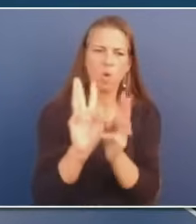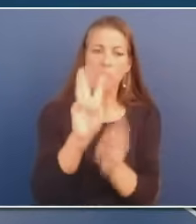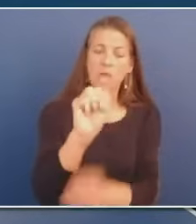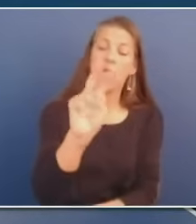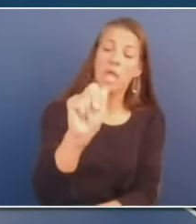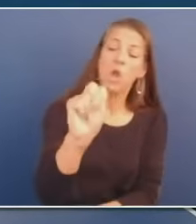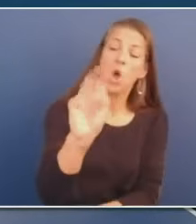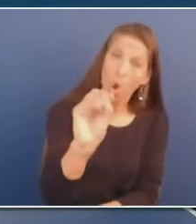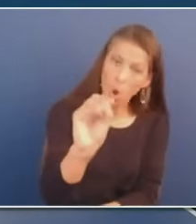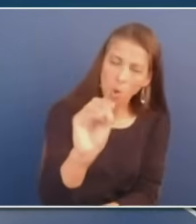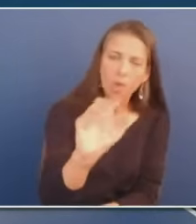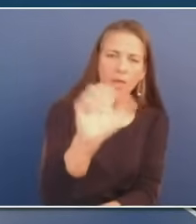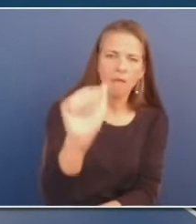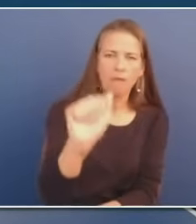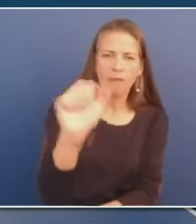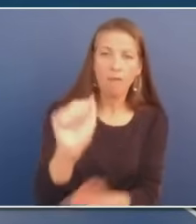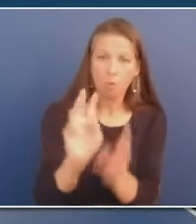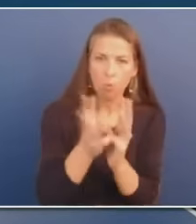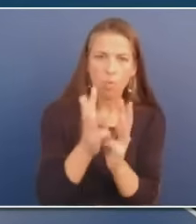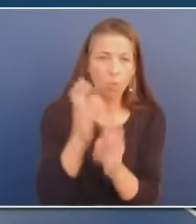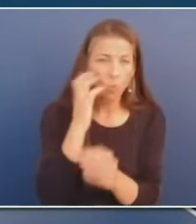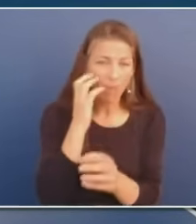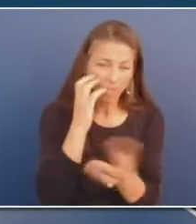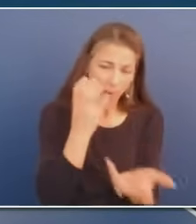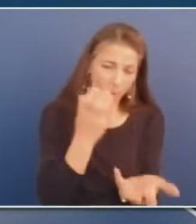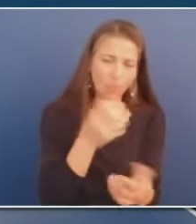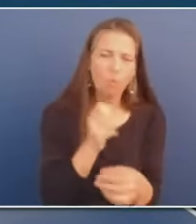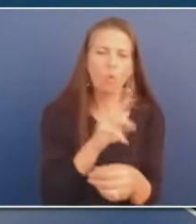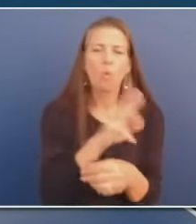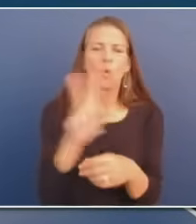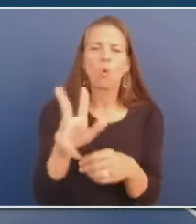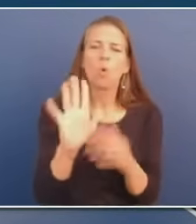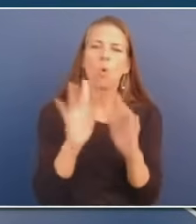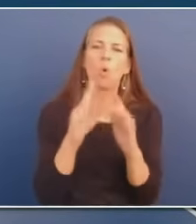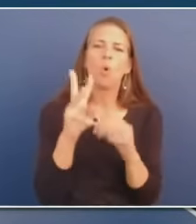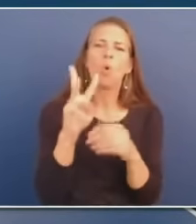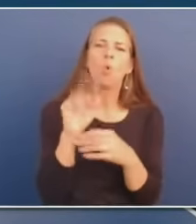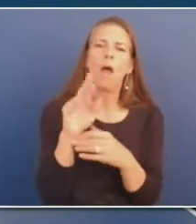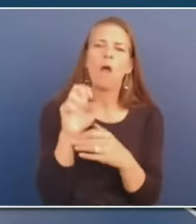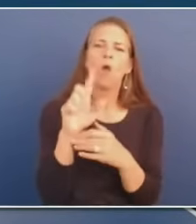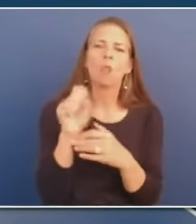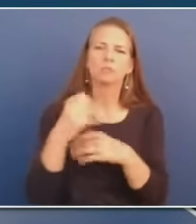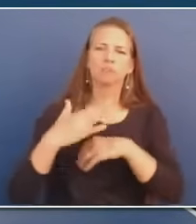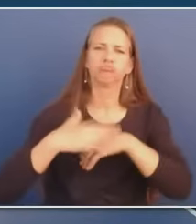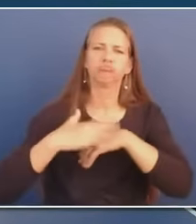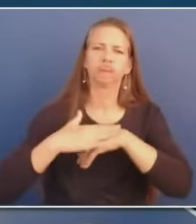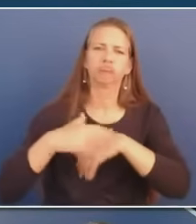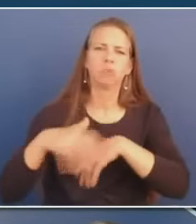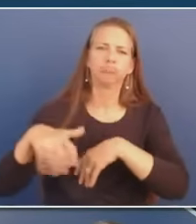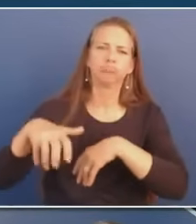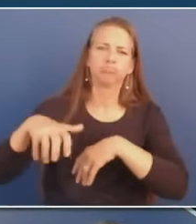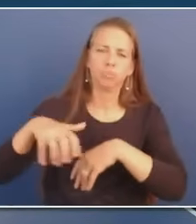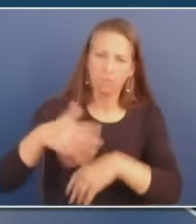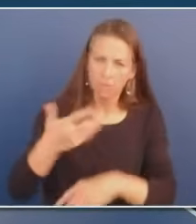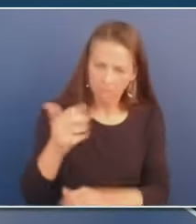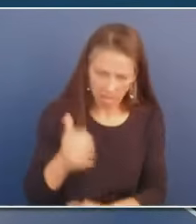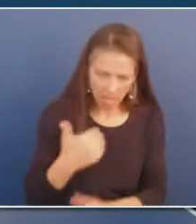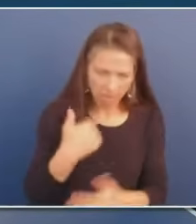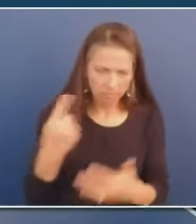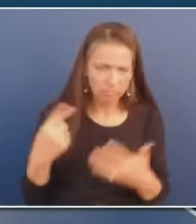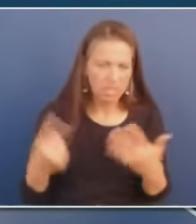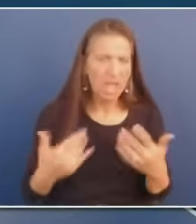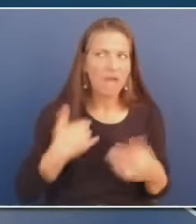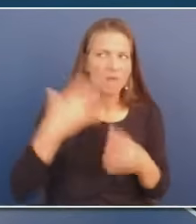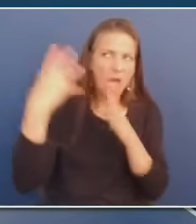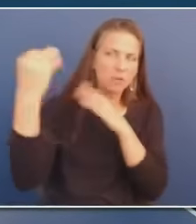and radio updates, connecting to wireless emergency alerts and weather apps, listening for outdoor sirens,